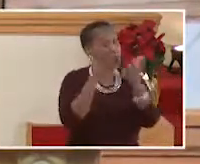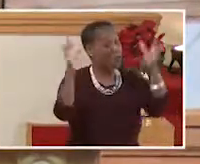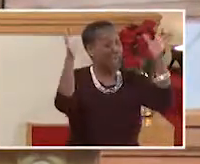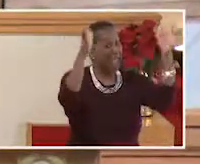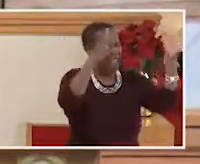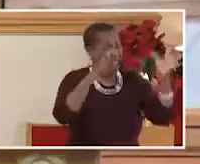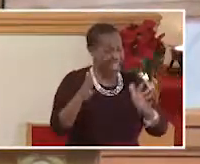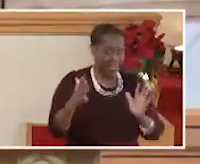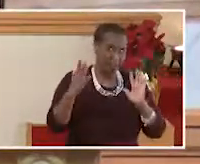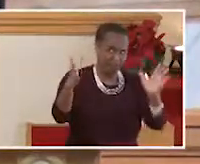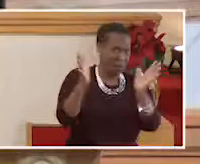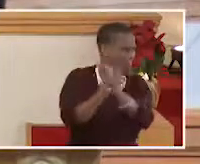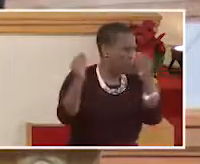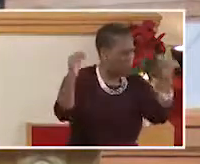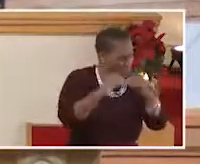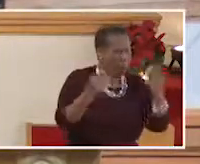place?